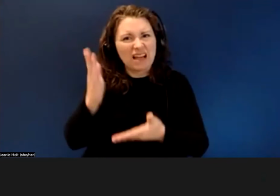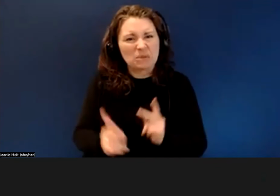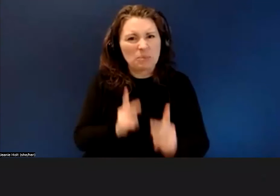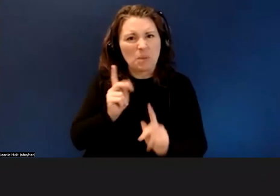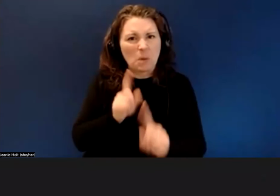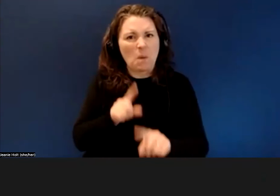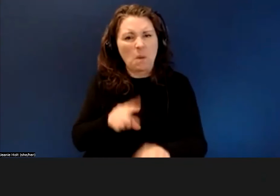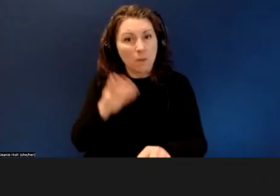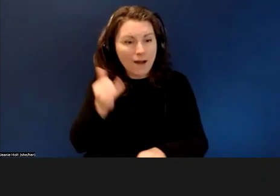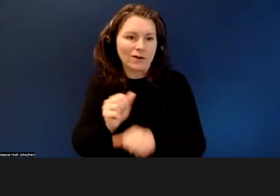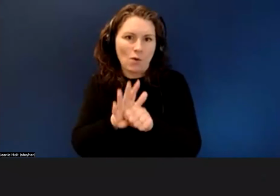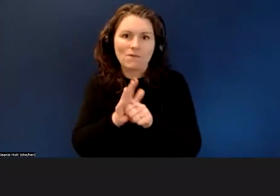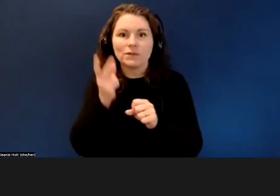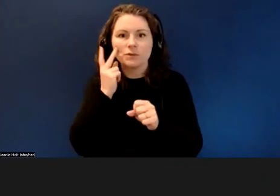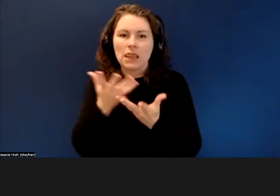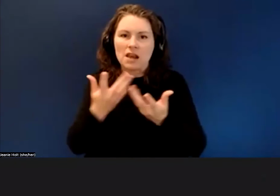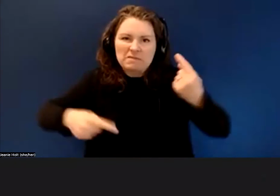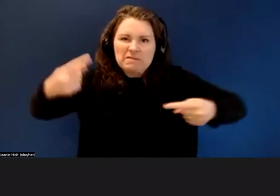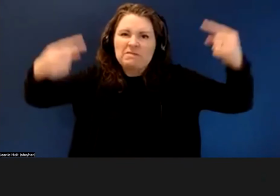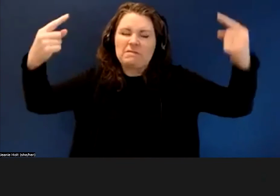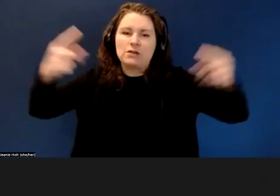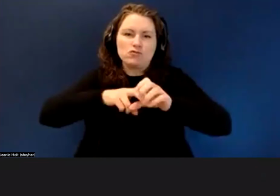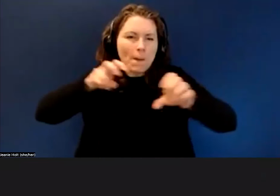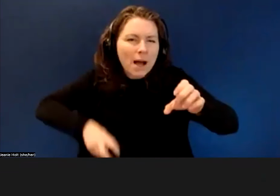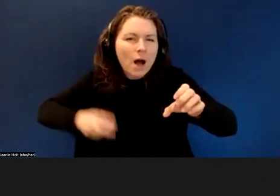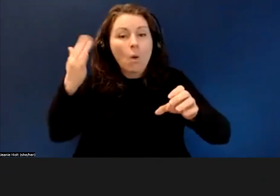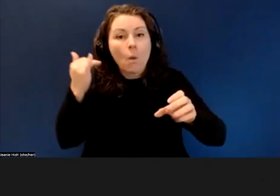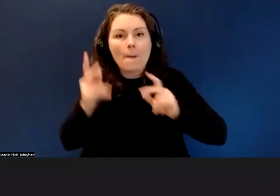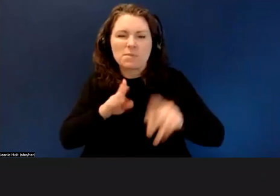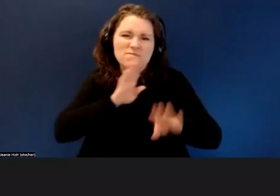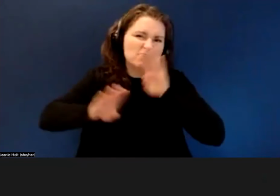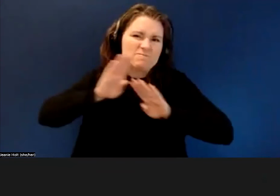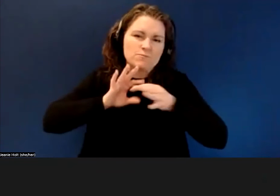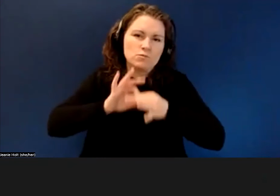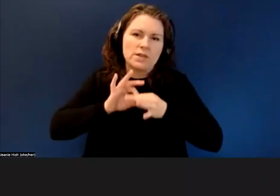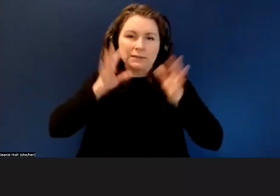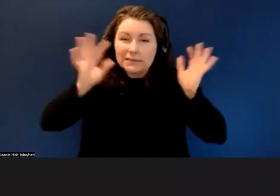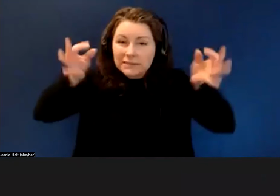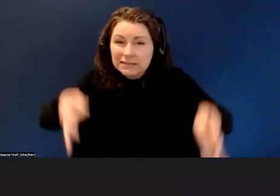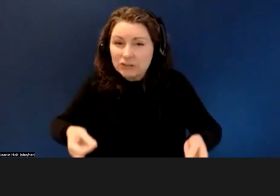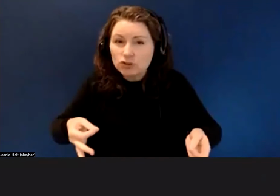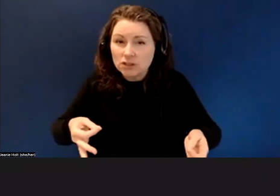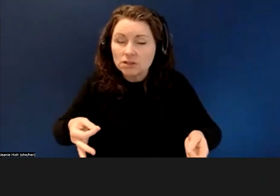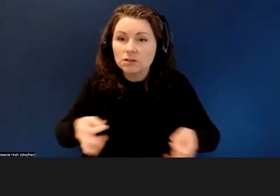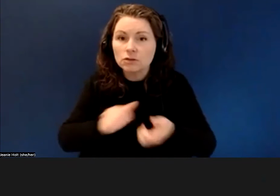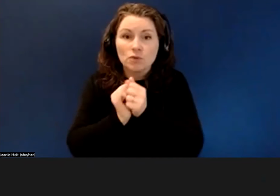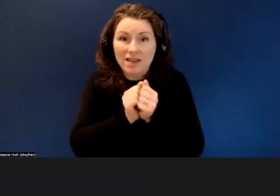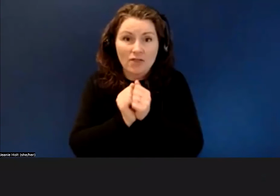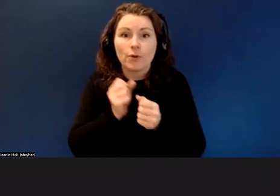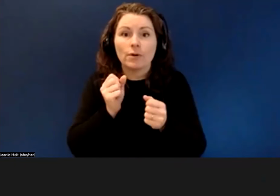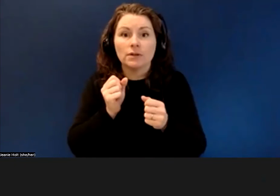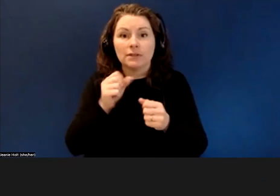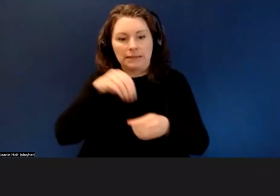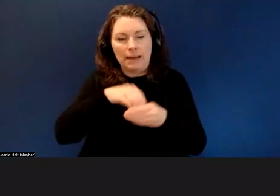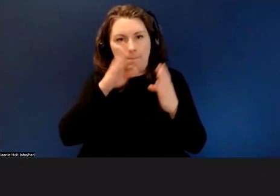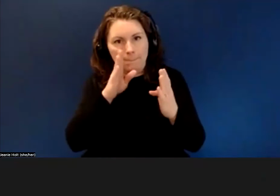COVID. They were seeing a lot of division and kind of dropout because people were really frustrated by the decisions that they were making to gather in person or